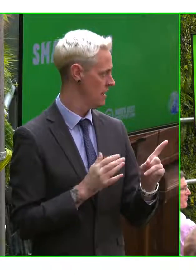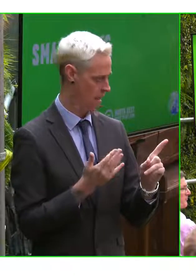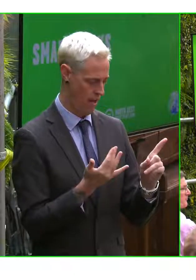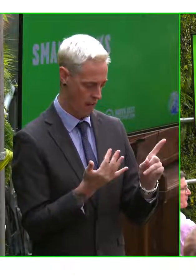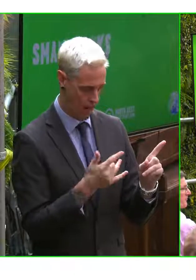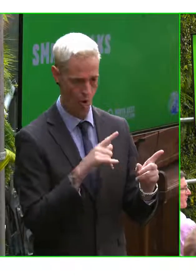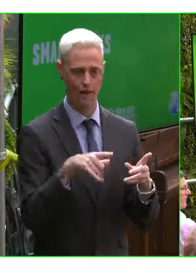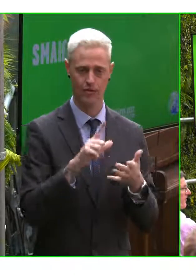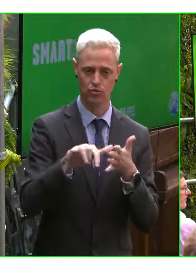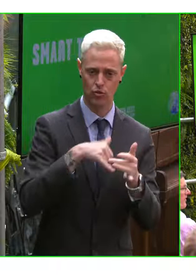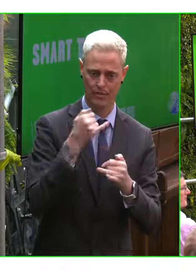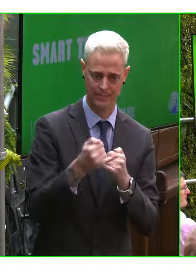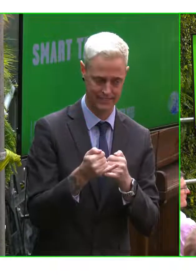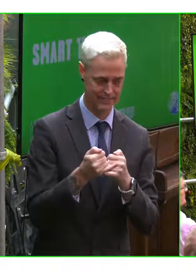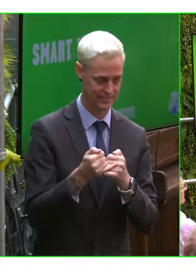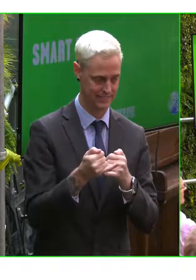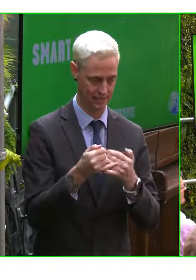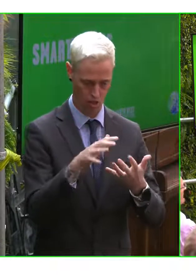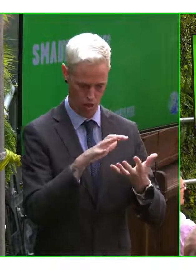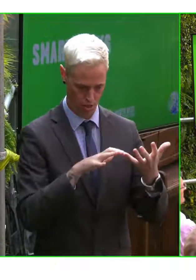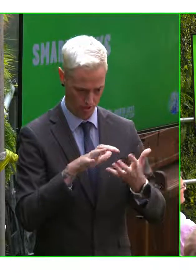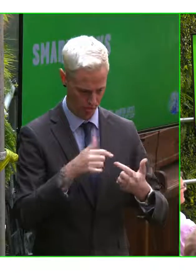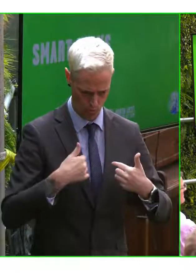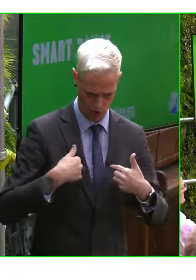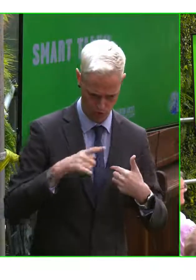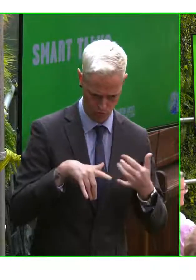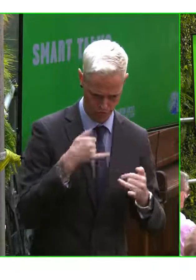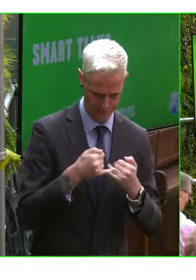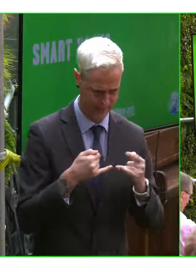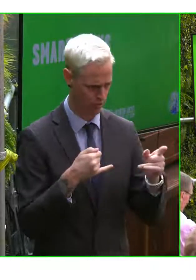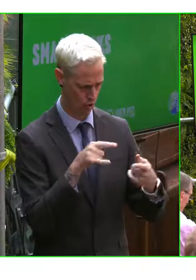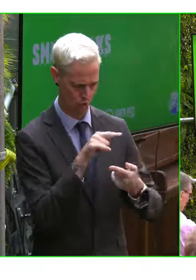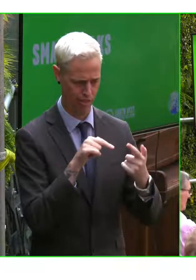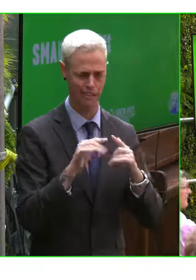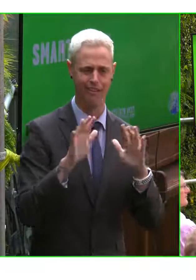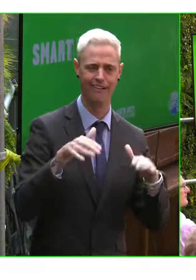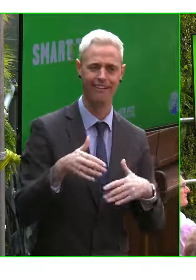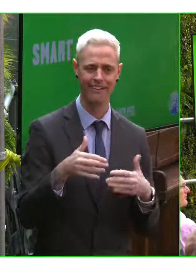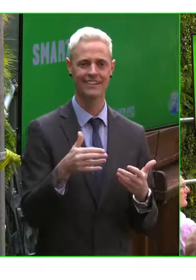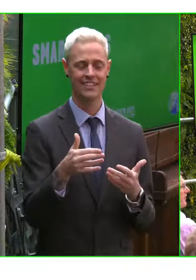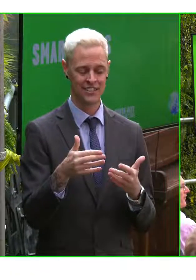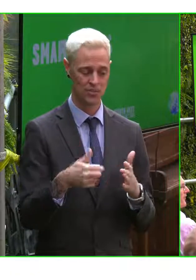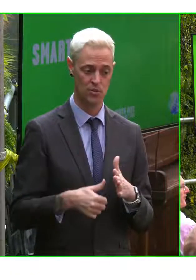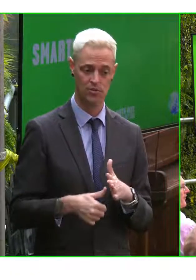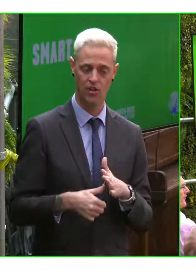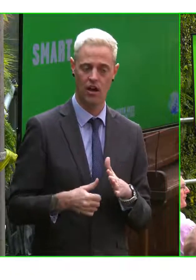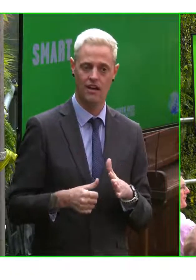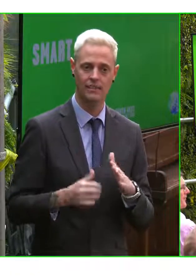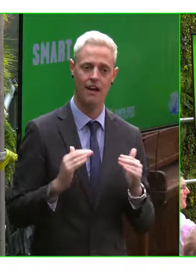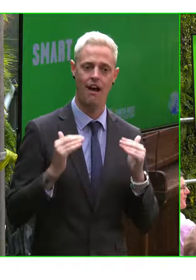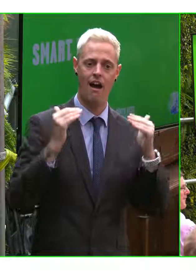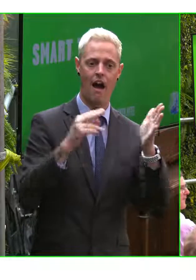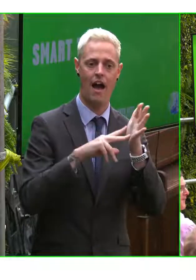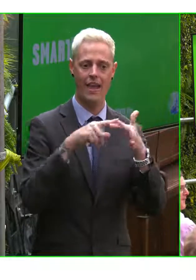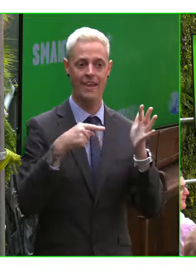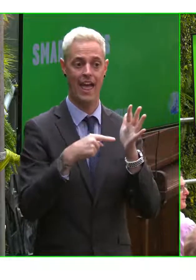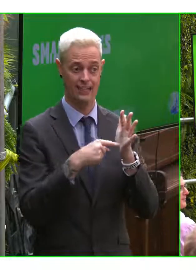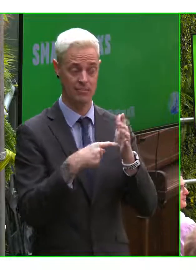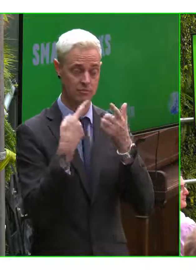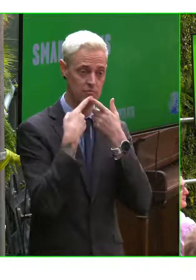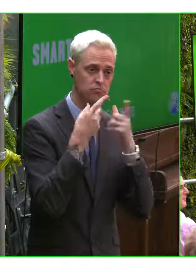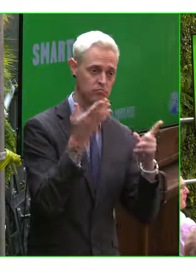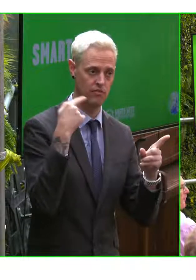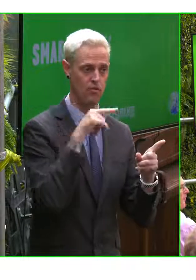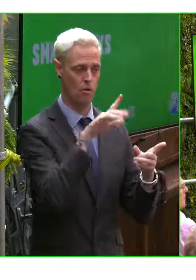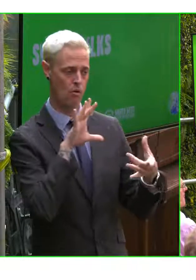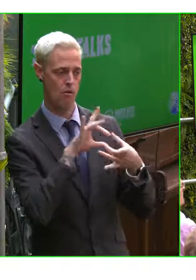got Chris. You're not on my main list, Chris, that's shocking. Who's the director of HyNet that you've heard mentioned a few times, so we might be